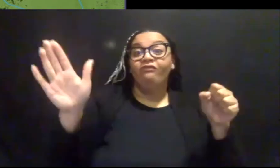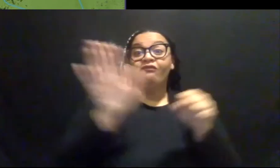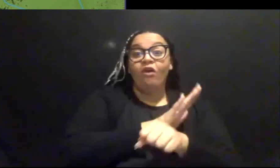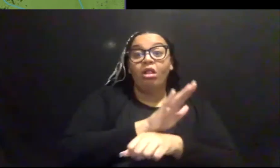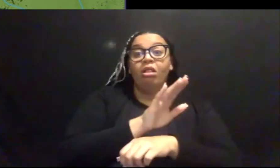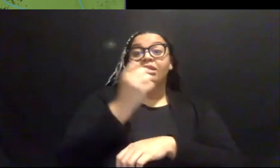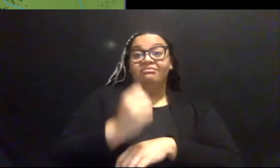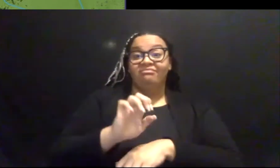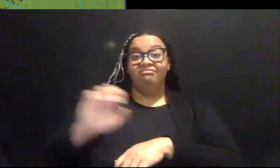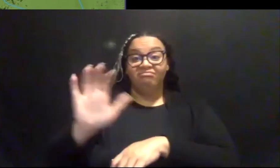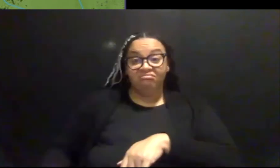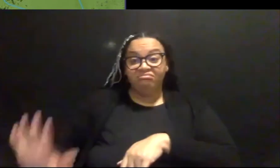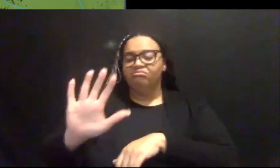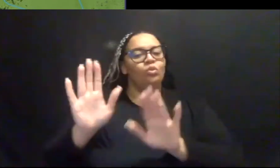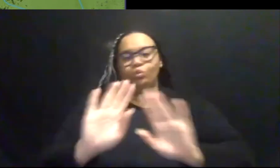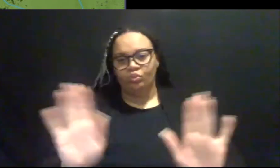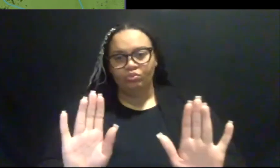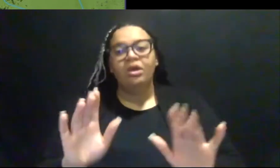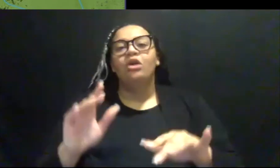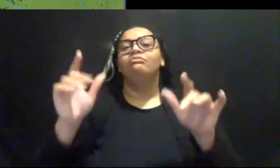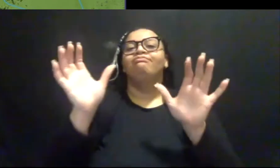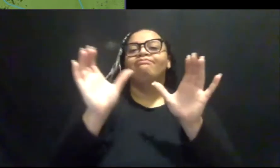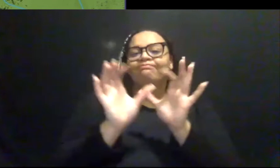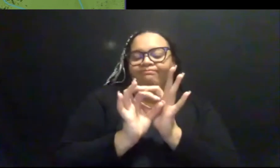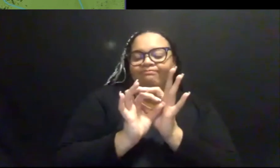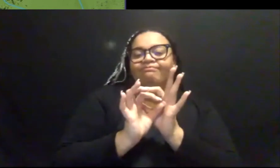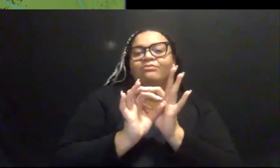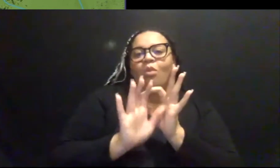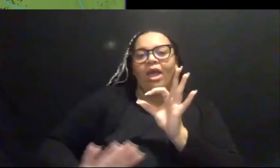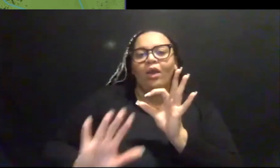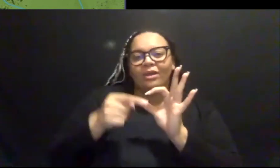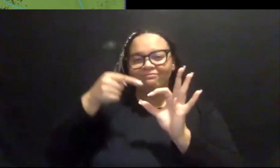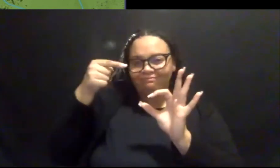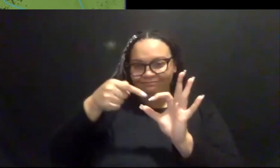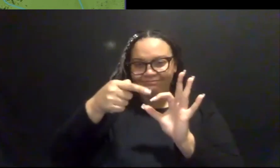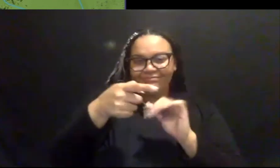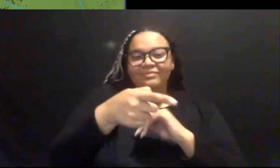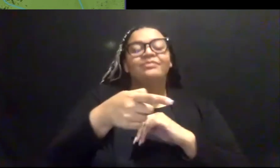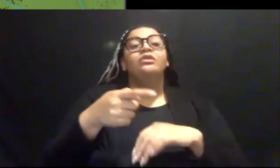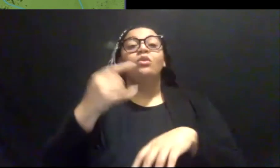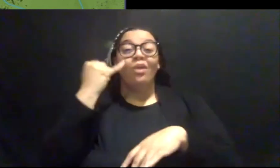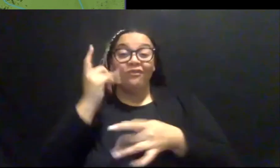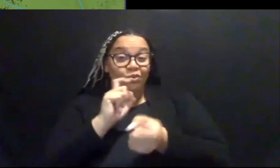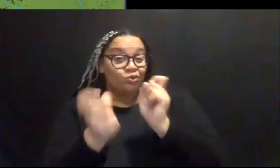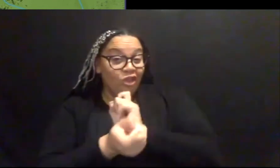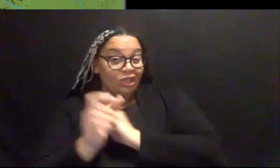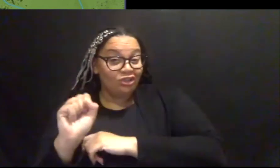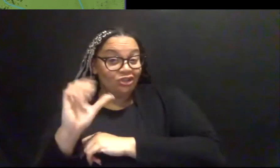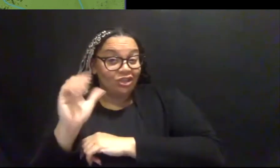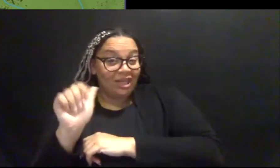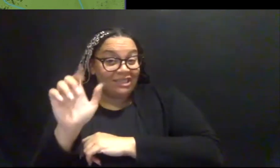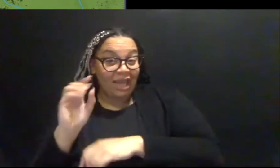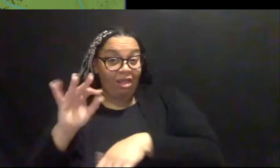she's focusing just in this little area, but using the same exact sample size to see, okay, if you change the scale of the study, does it matter?